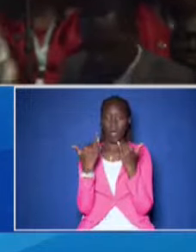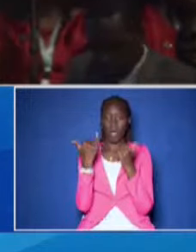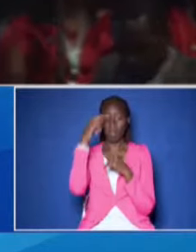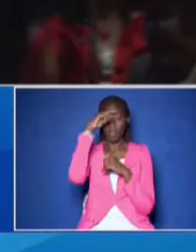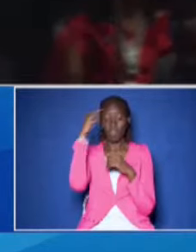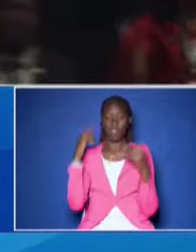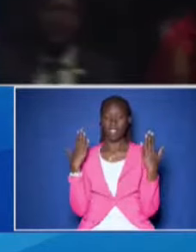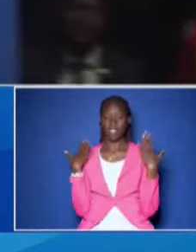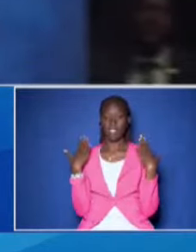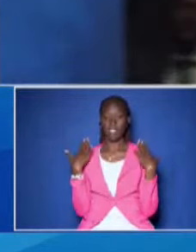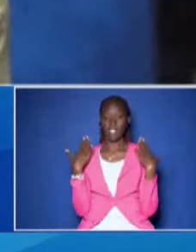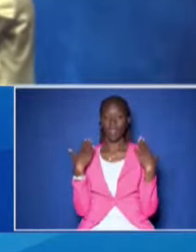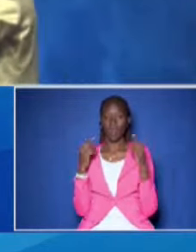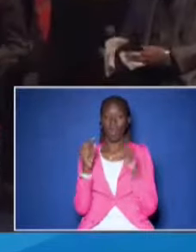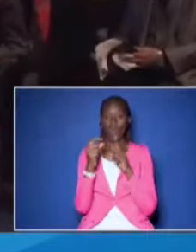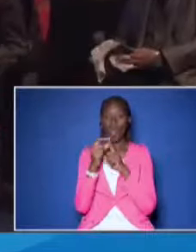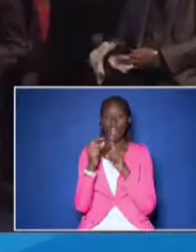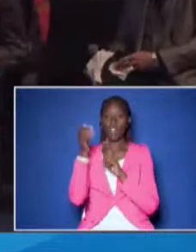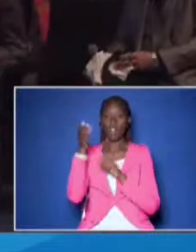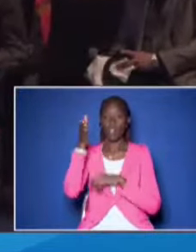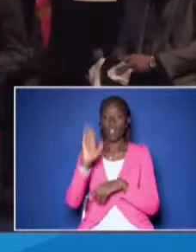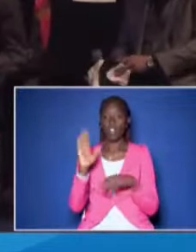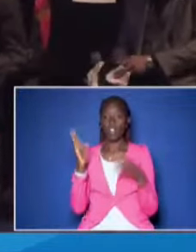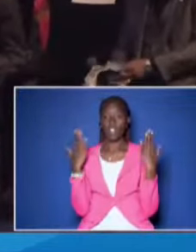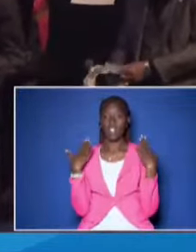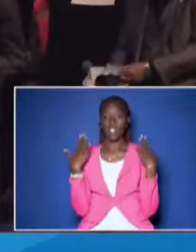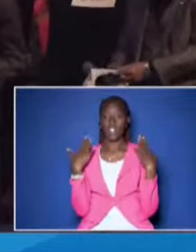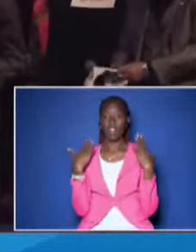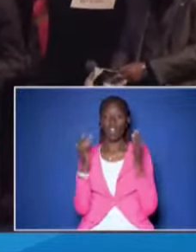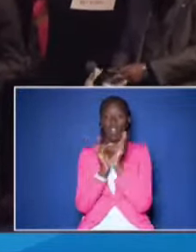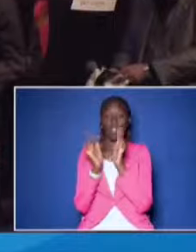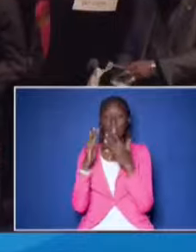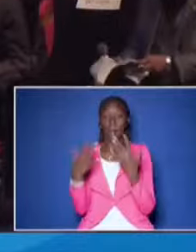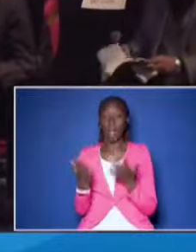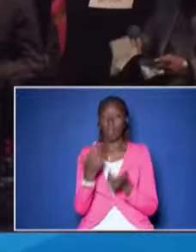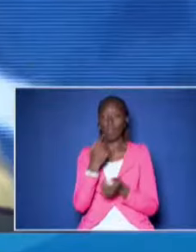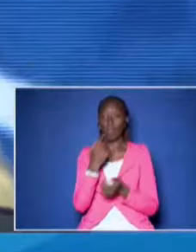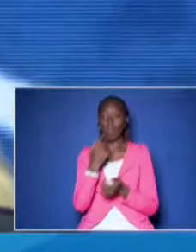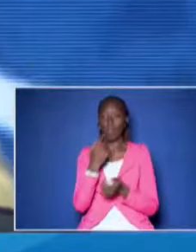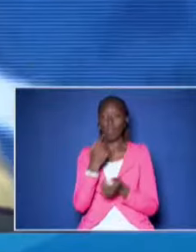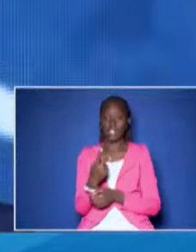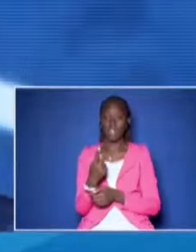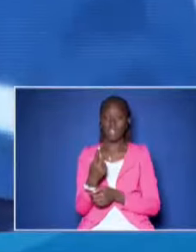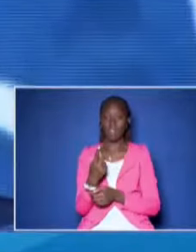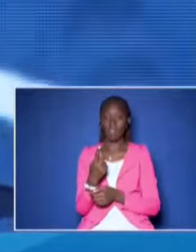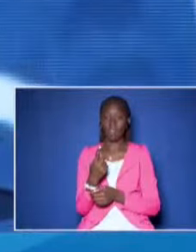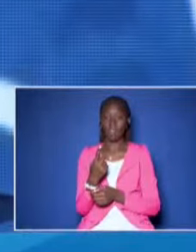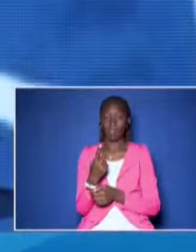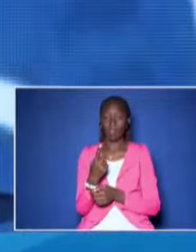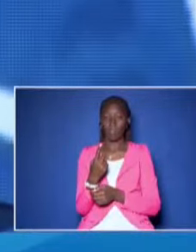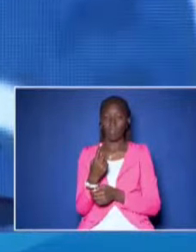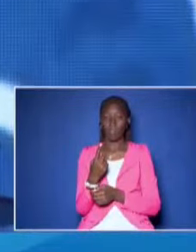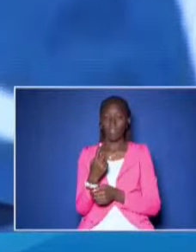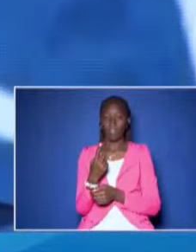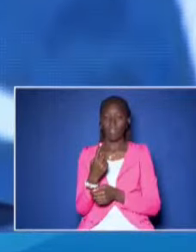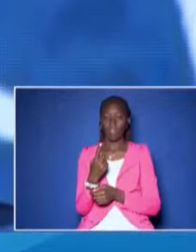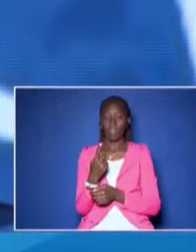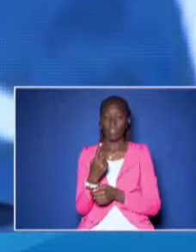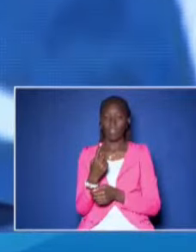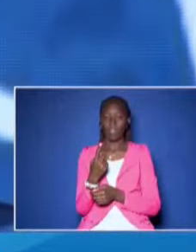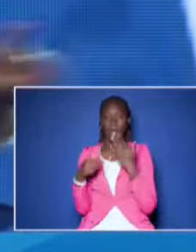Eternal it is eternal the Bible says something the